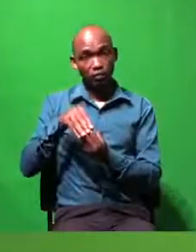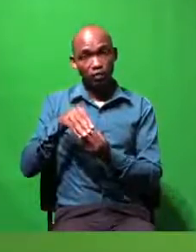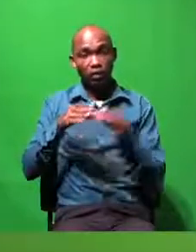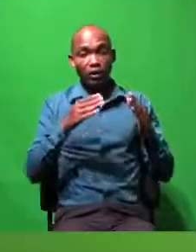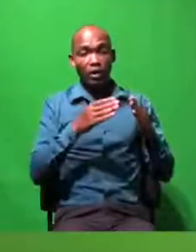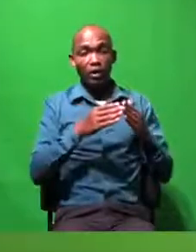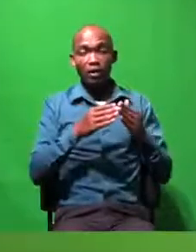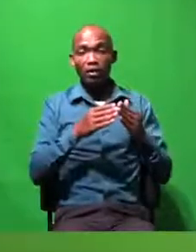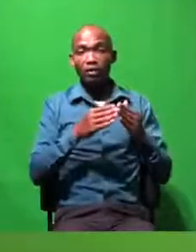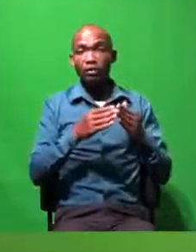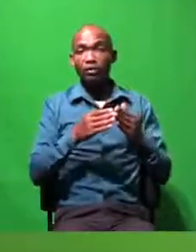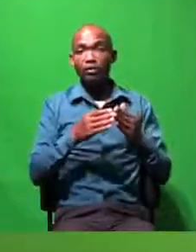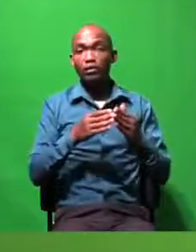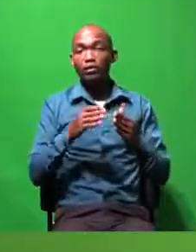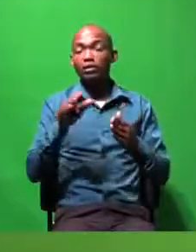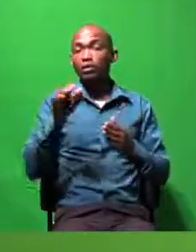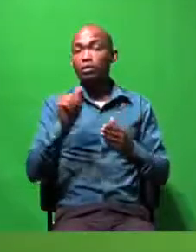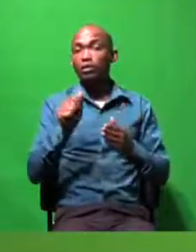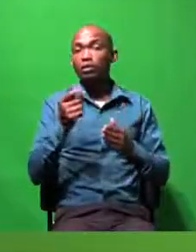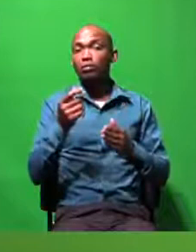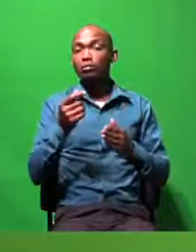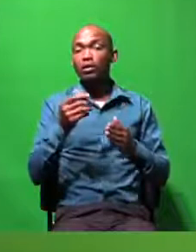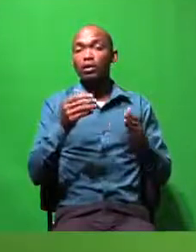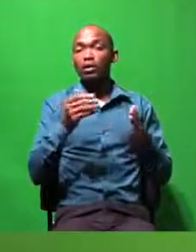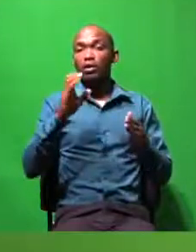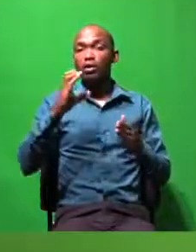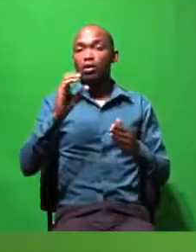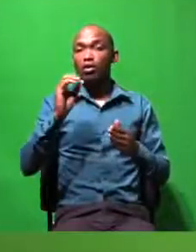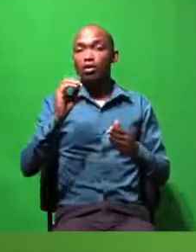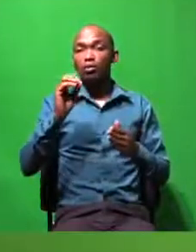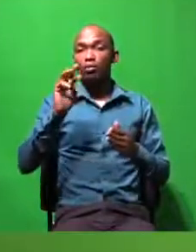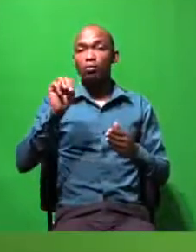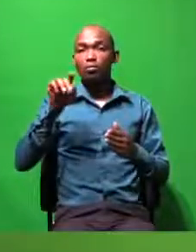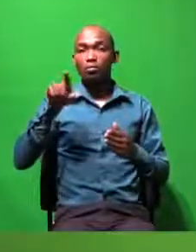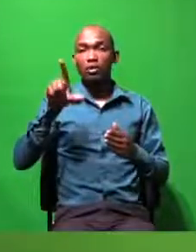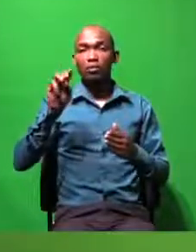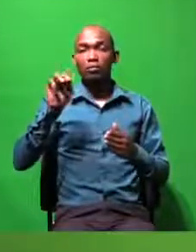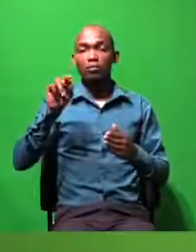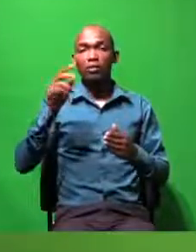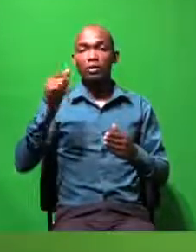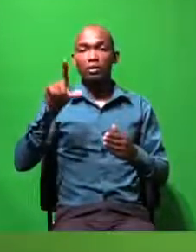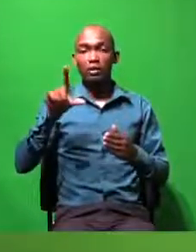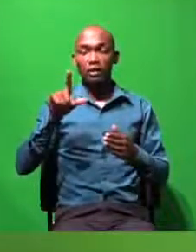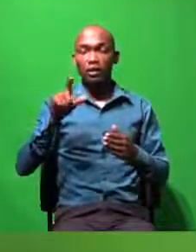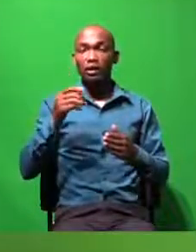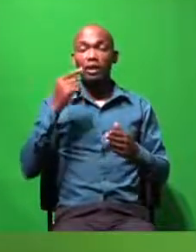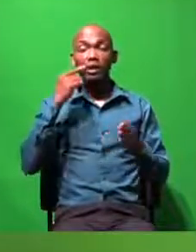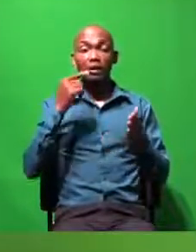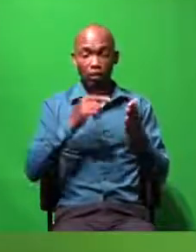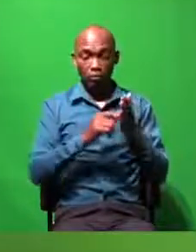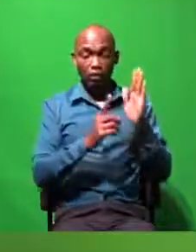the angles are said to be complementary angles. Examples: 50 degrees